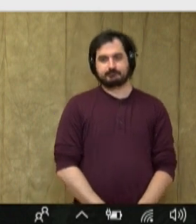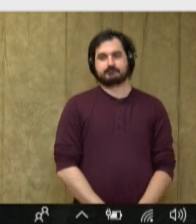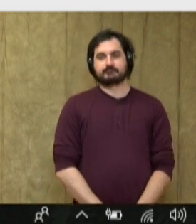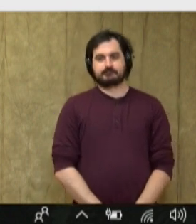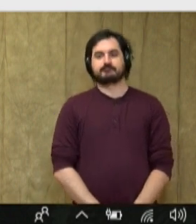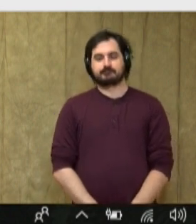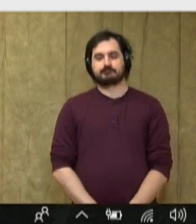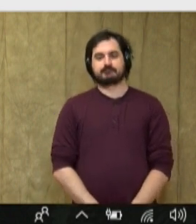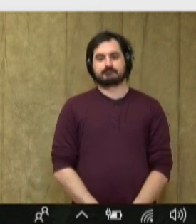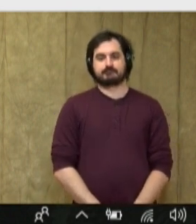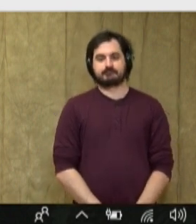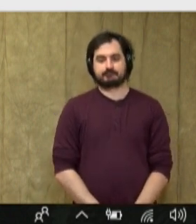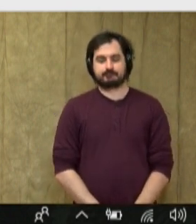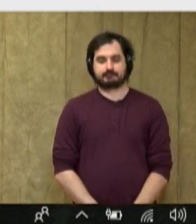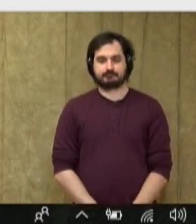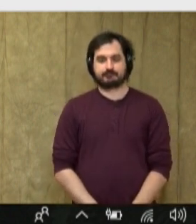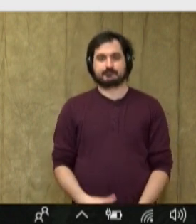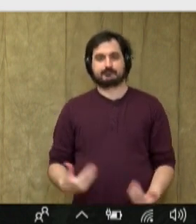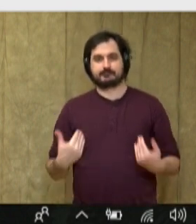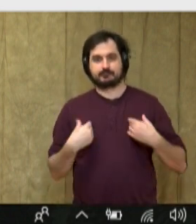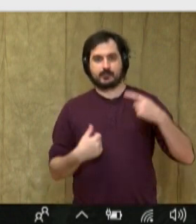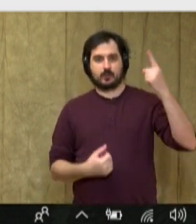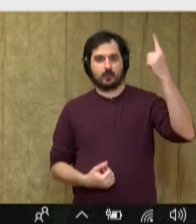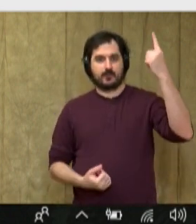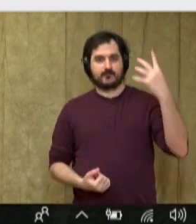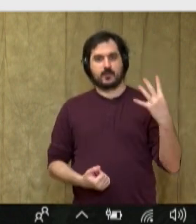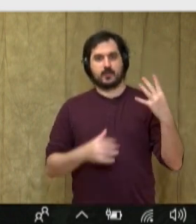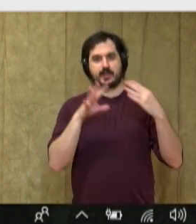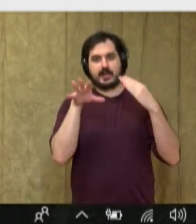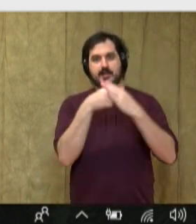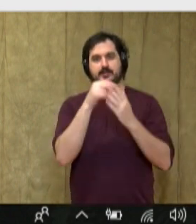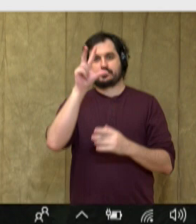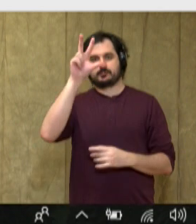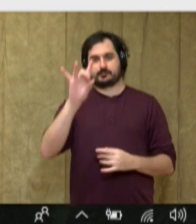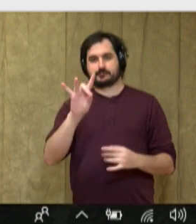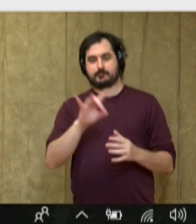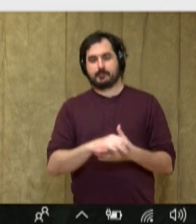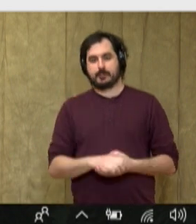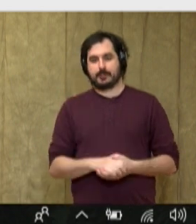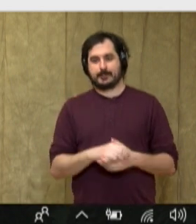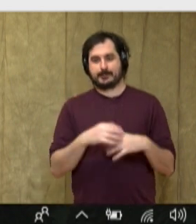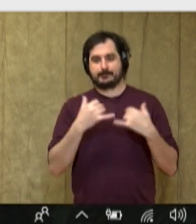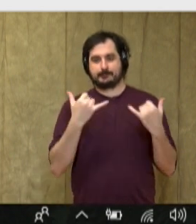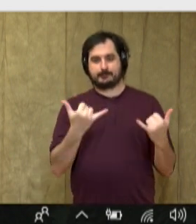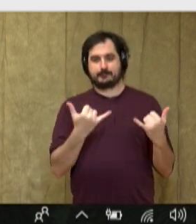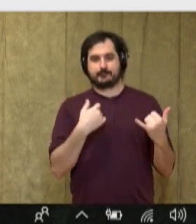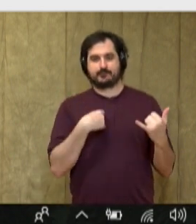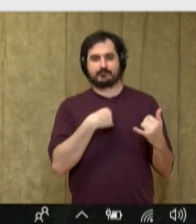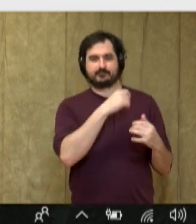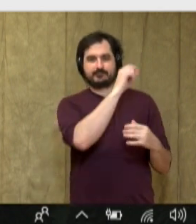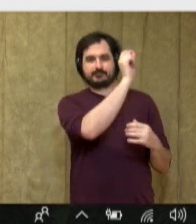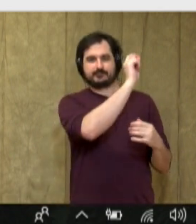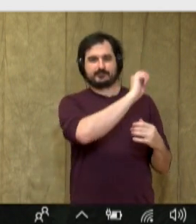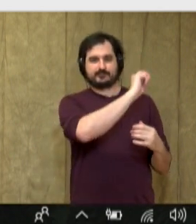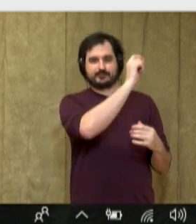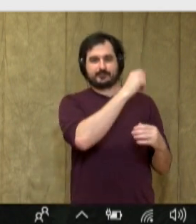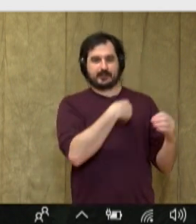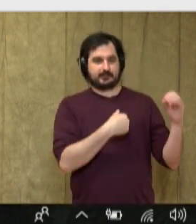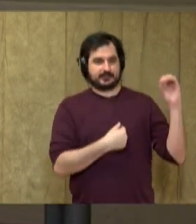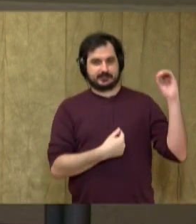Okay? So I have 1/4 plus 3/8. But first I'm going to fill in my number line. So I have